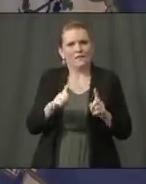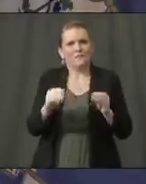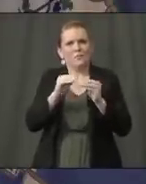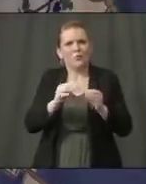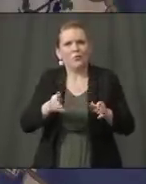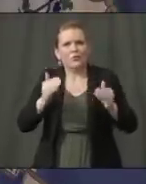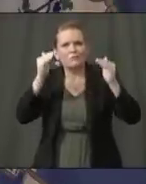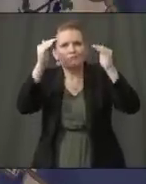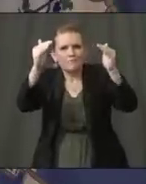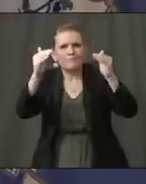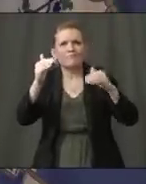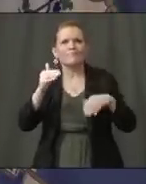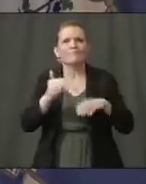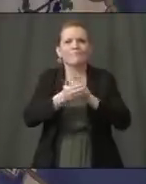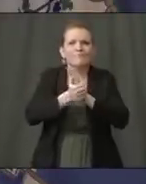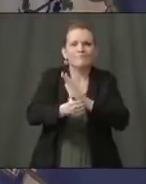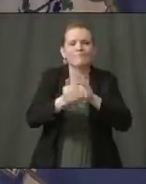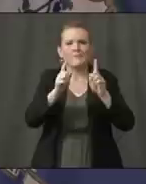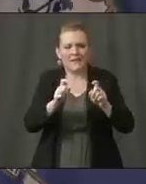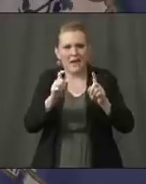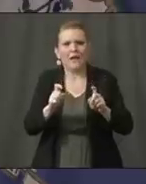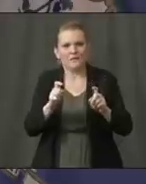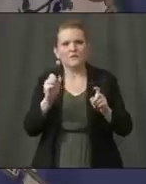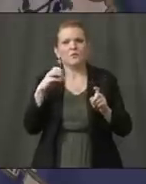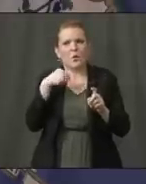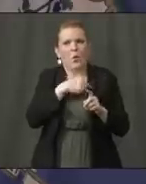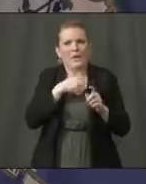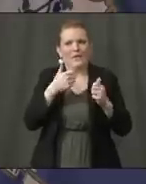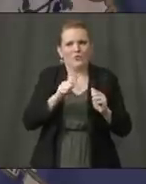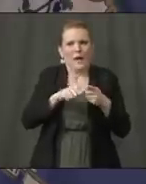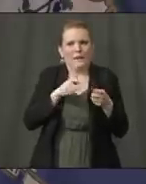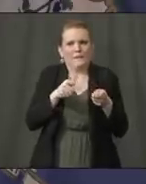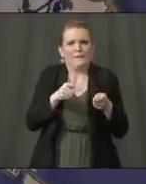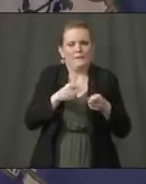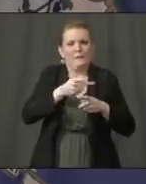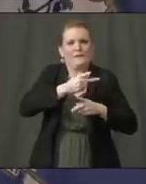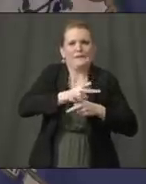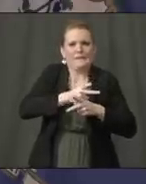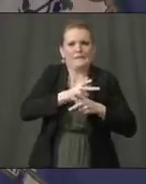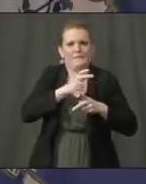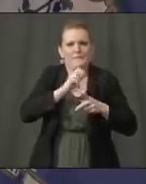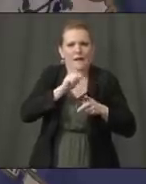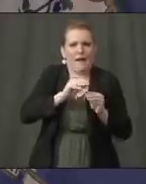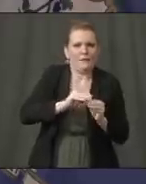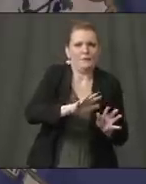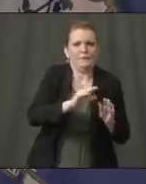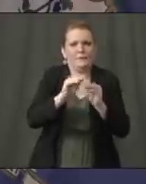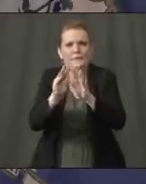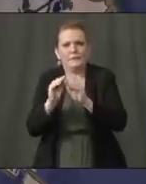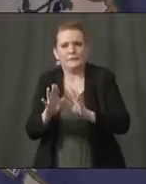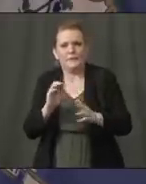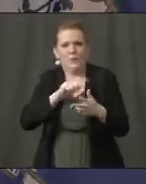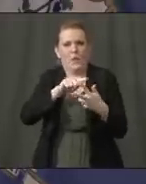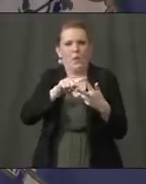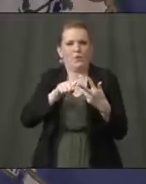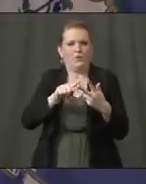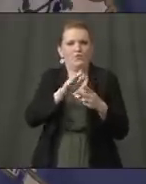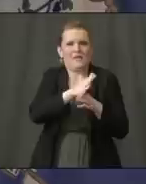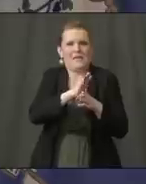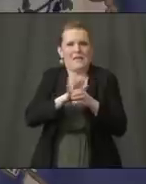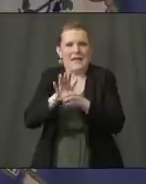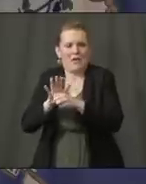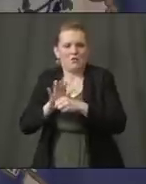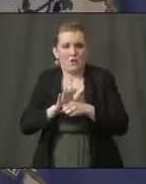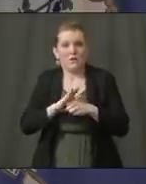expand throughout those counties. We can do a much better job of keeping the infection rate low and allowing people to get back to work